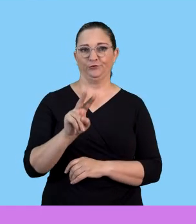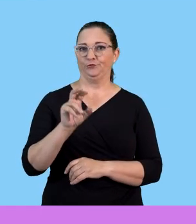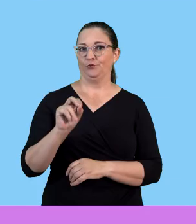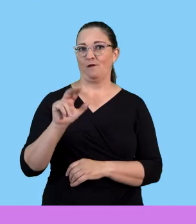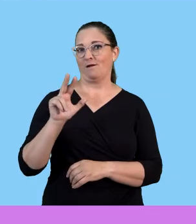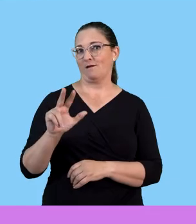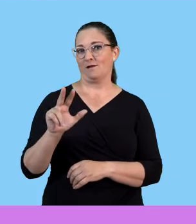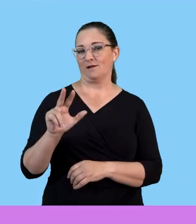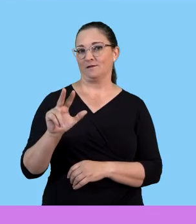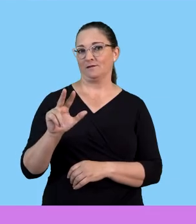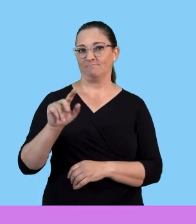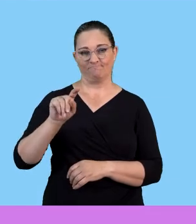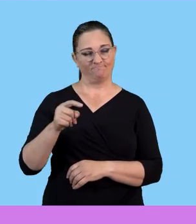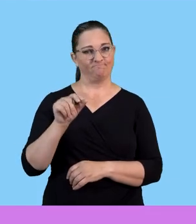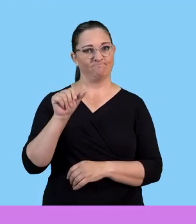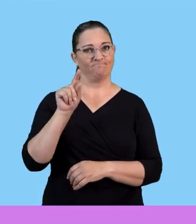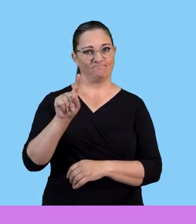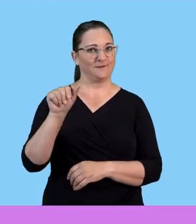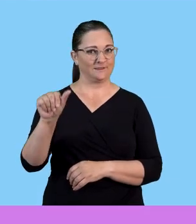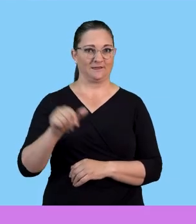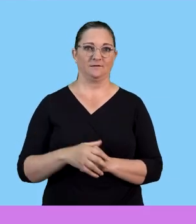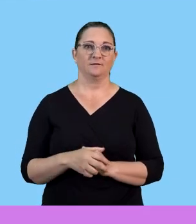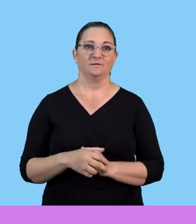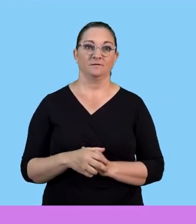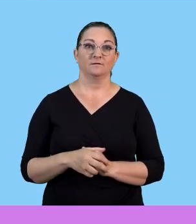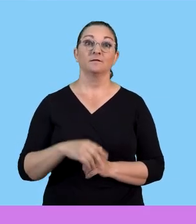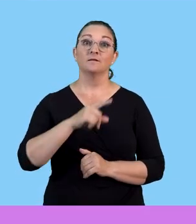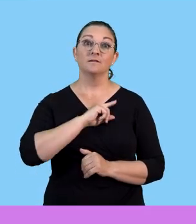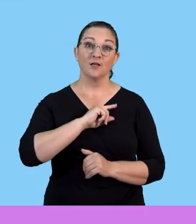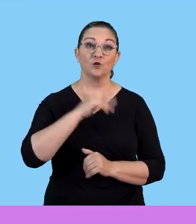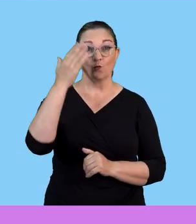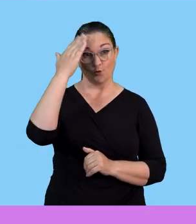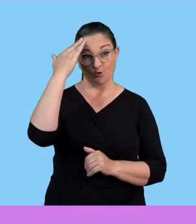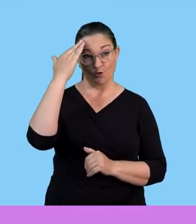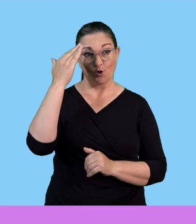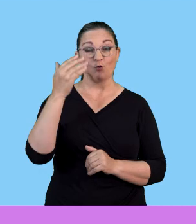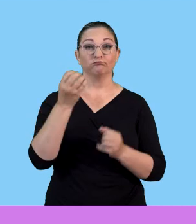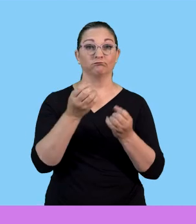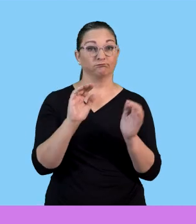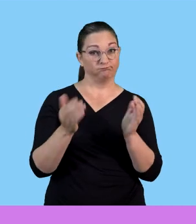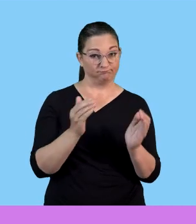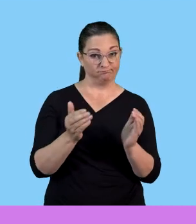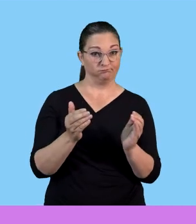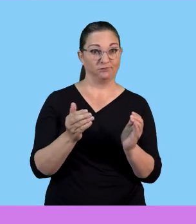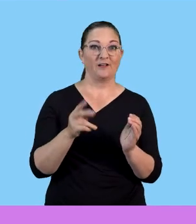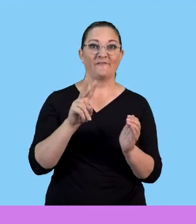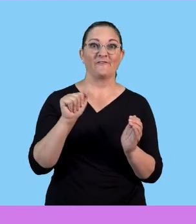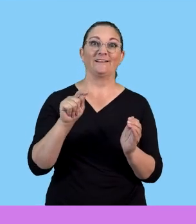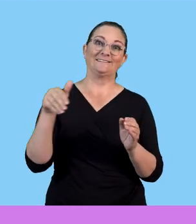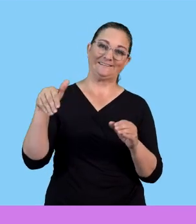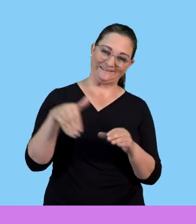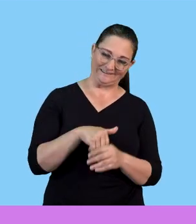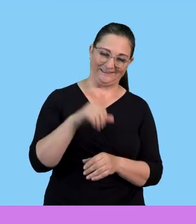exactly 208 Rand 16. So the balance due is VAT